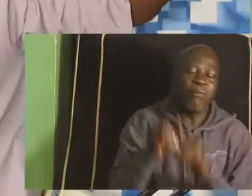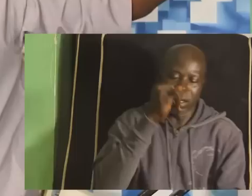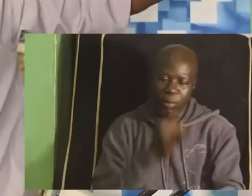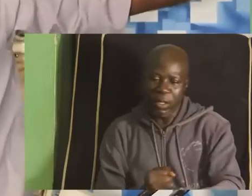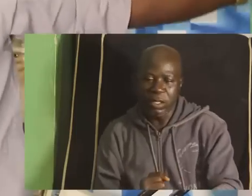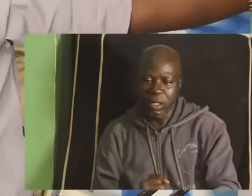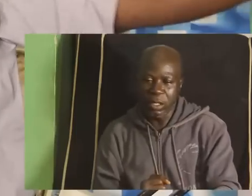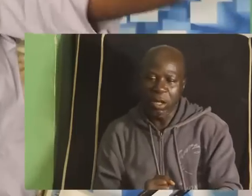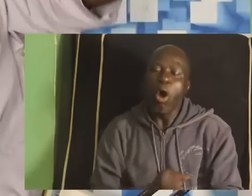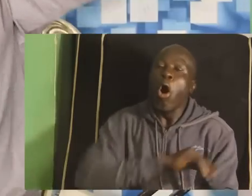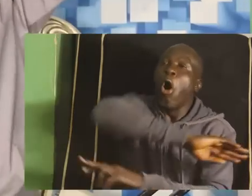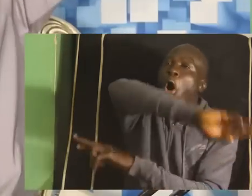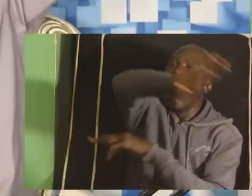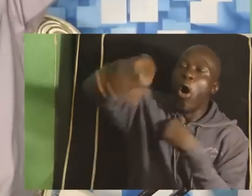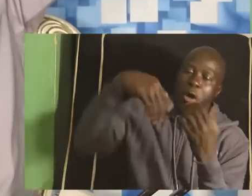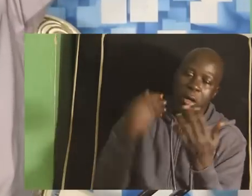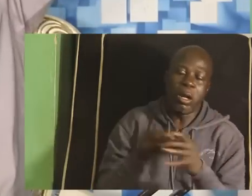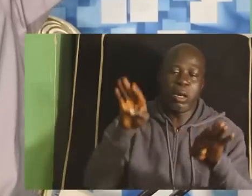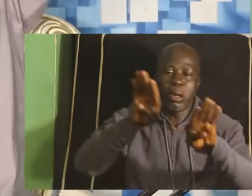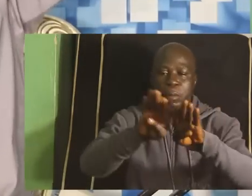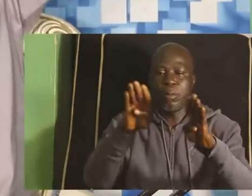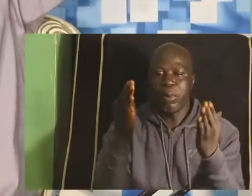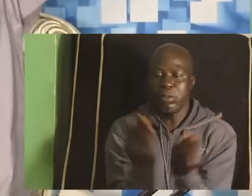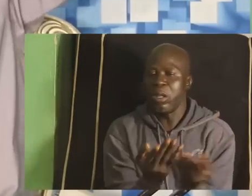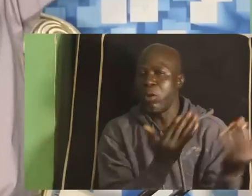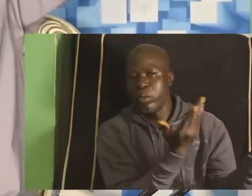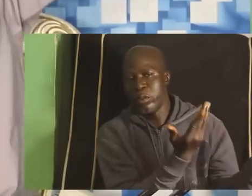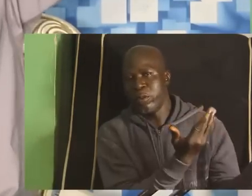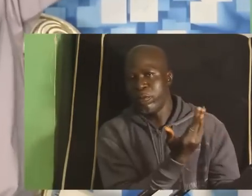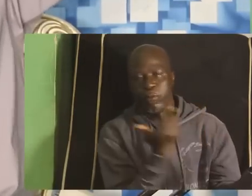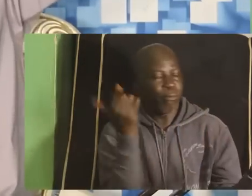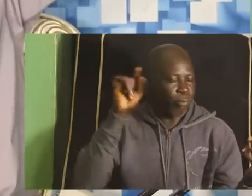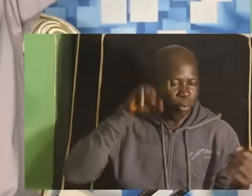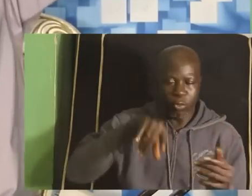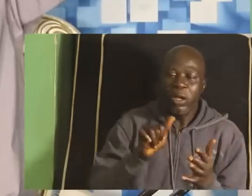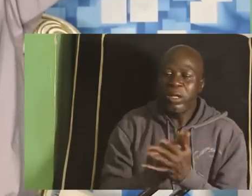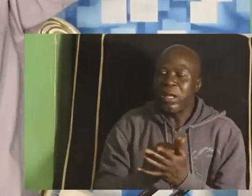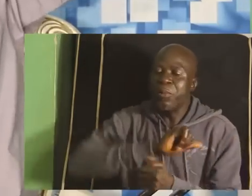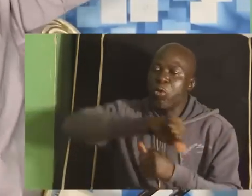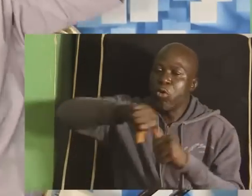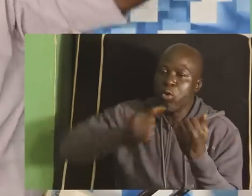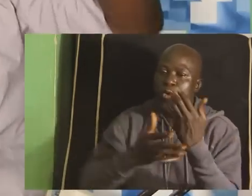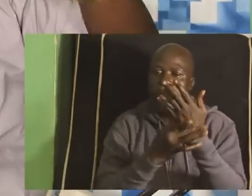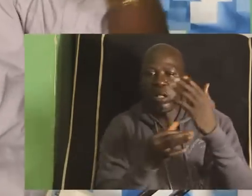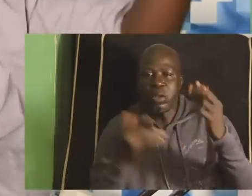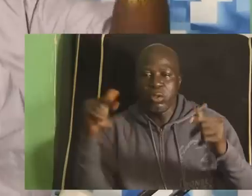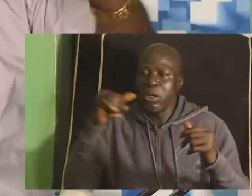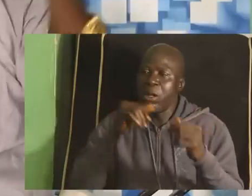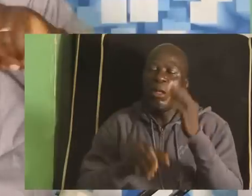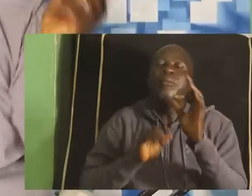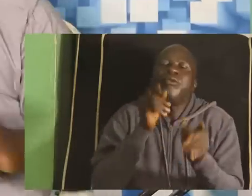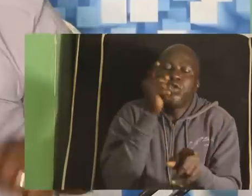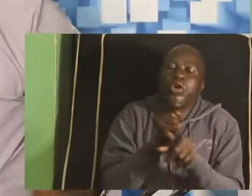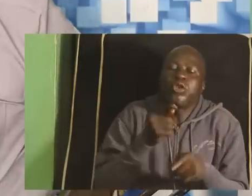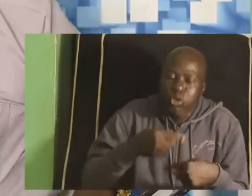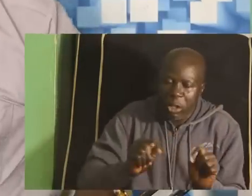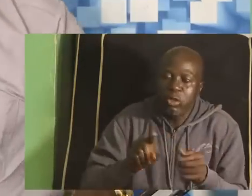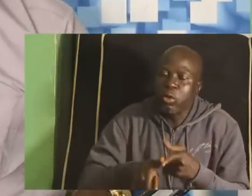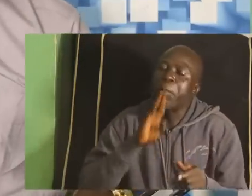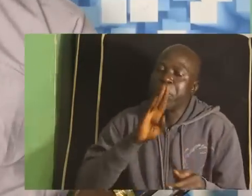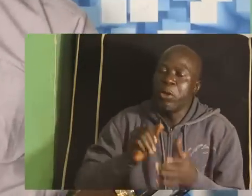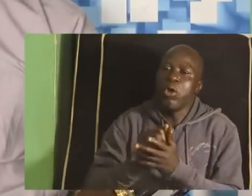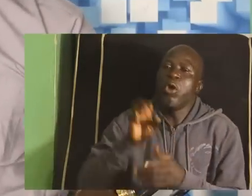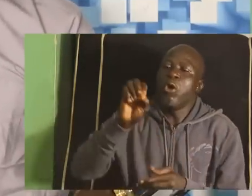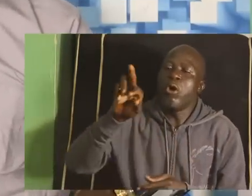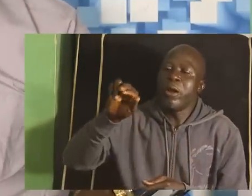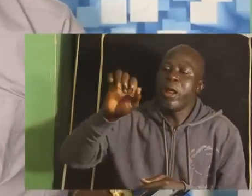Ibadan, go branch you are. If you are in Ibadan, Oroye Bele Kotas Iwo Gbiyan Judo Re Meji